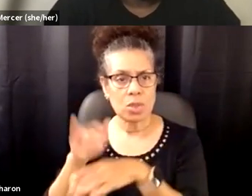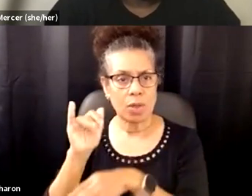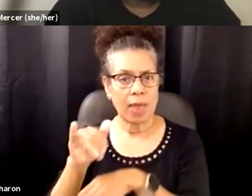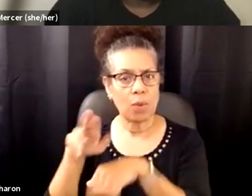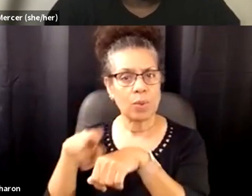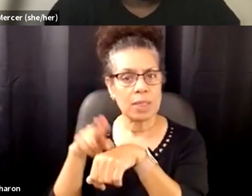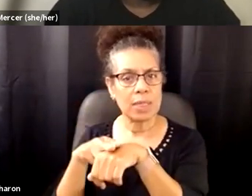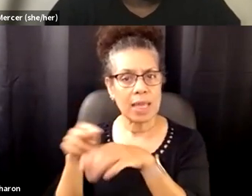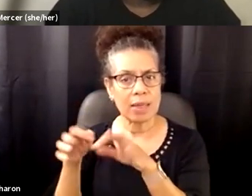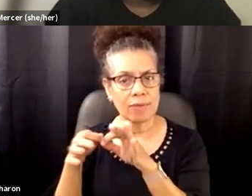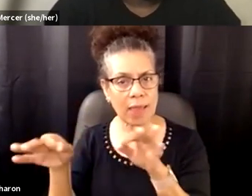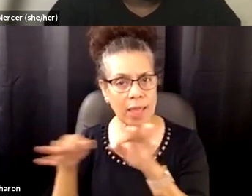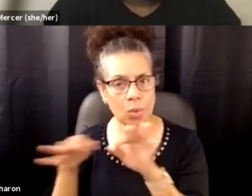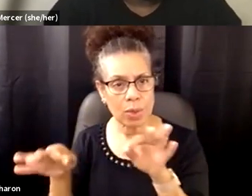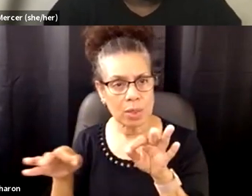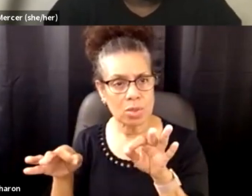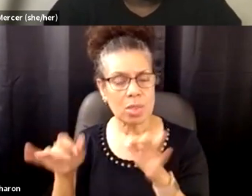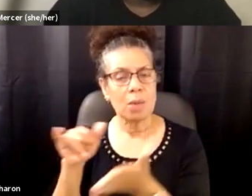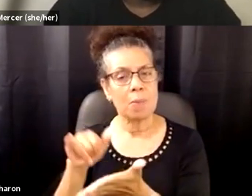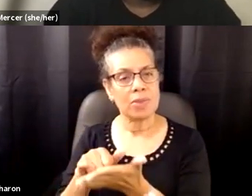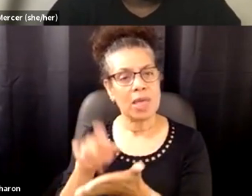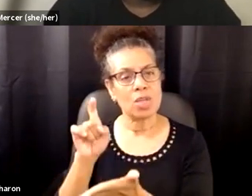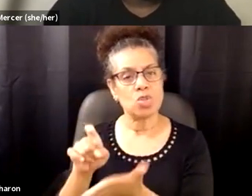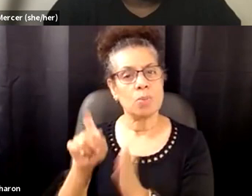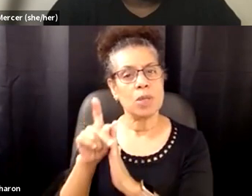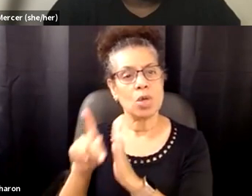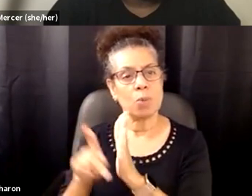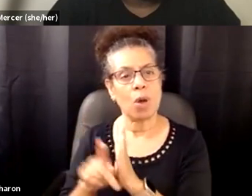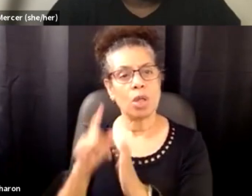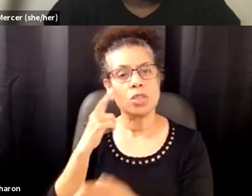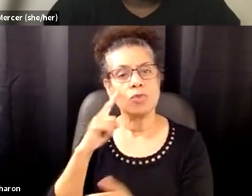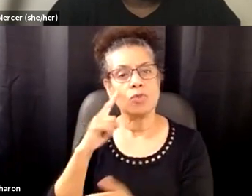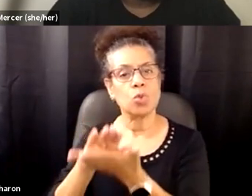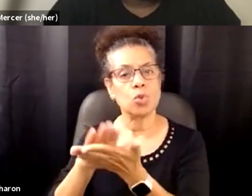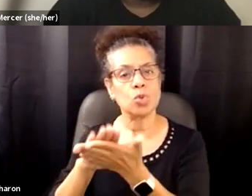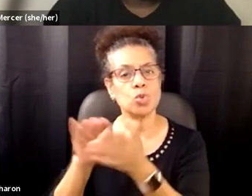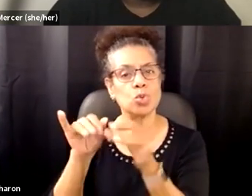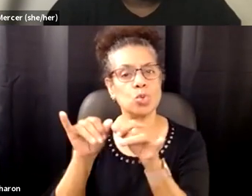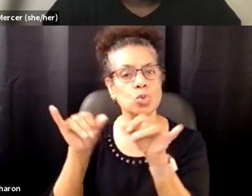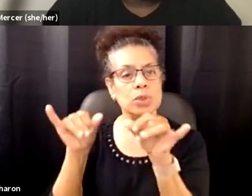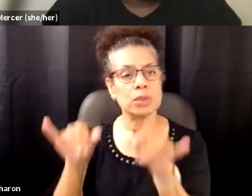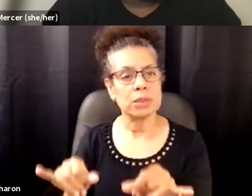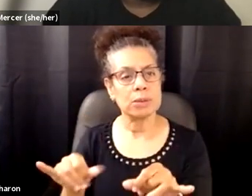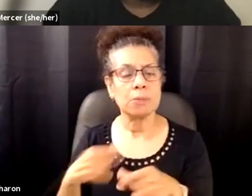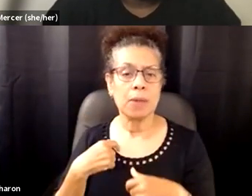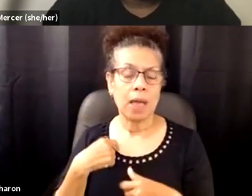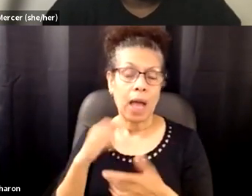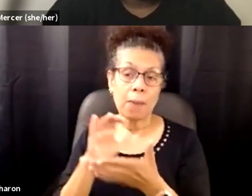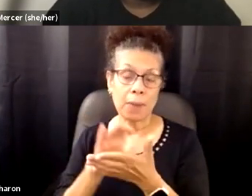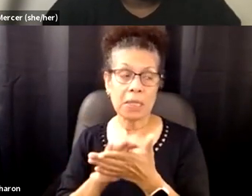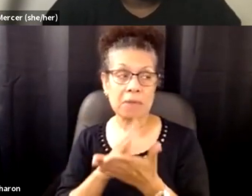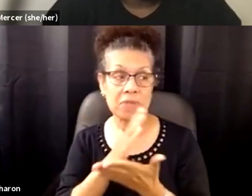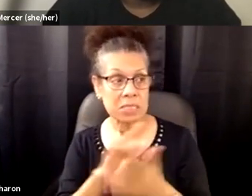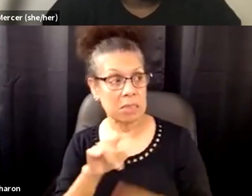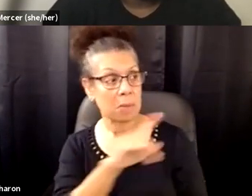uh issue uh but adopt that as a policy uh for our school system um i i strongly believe i know some of my colleagues have reflected this